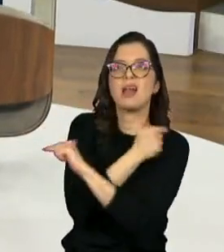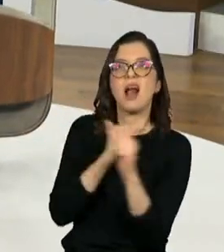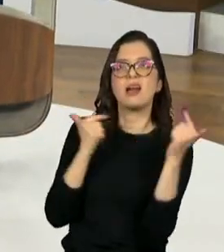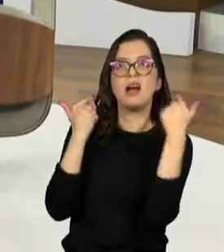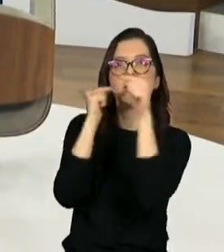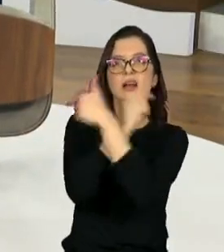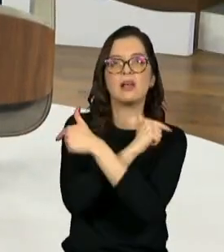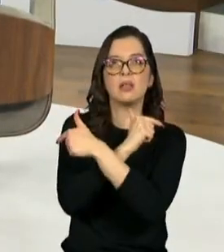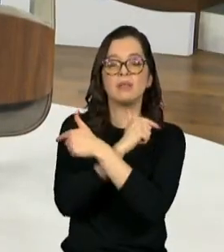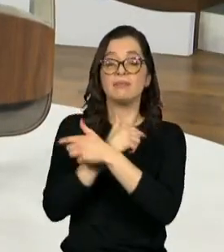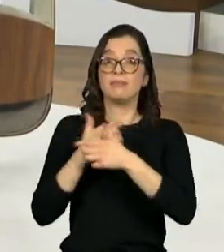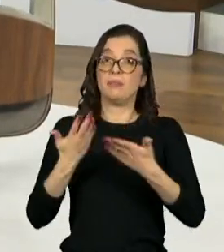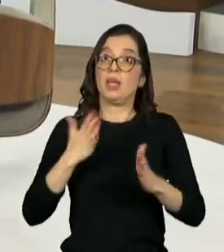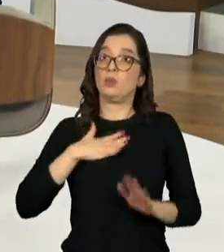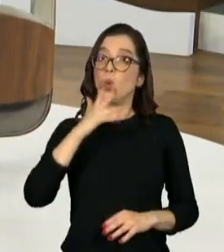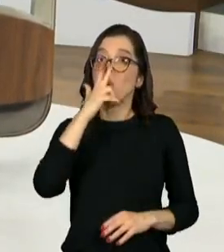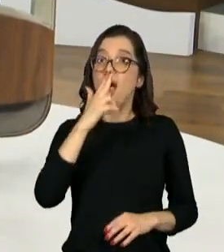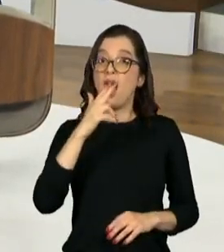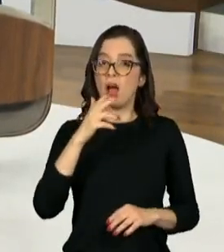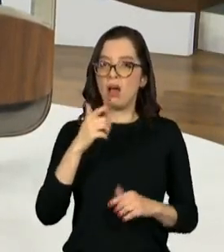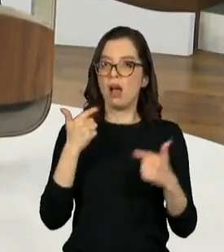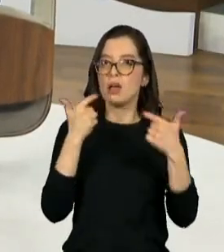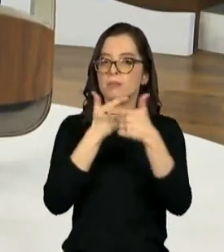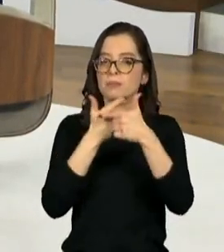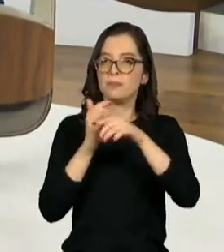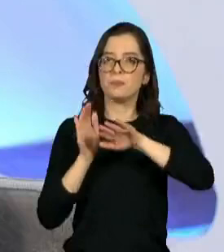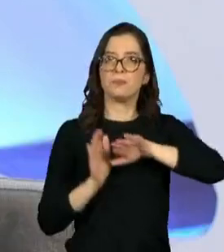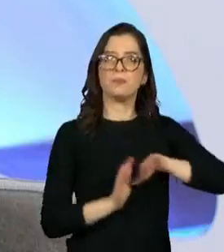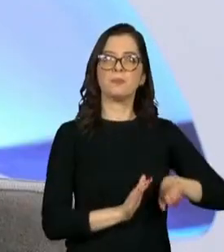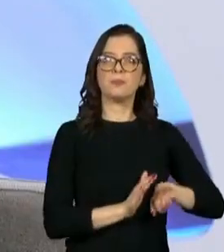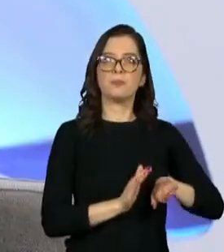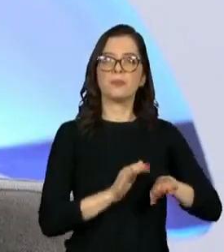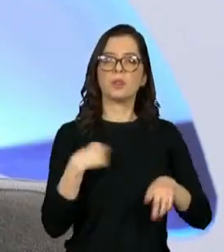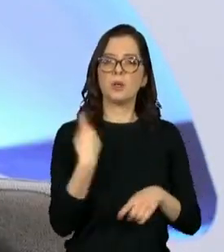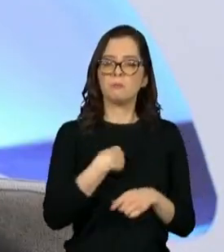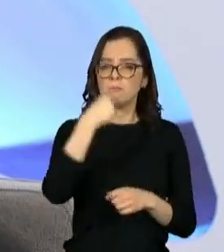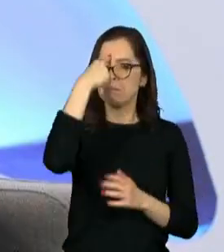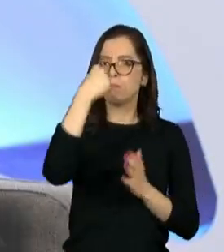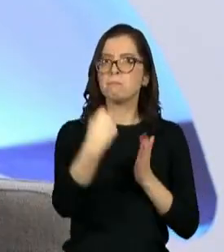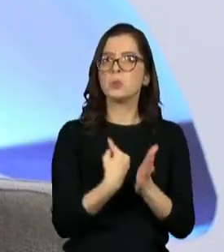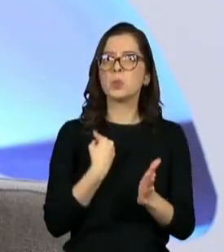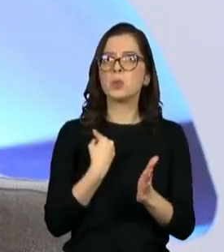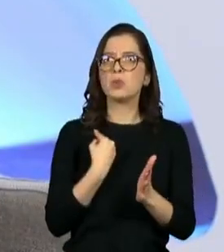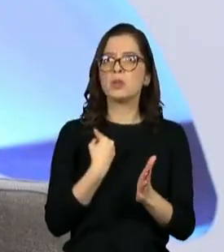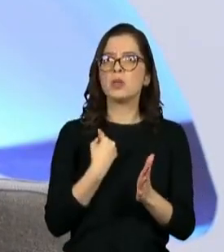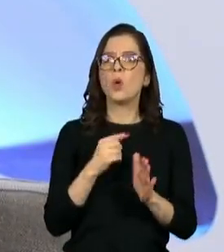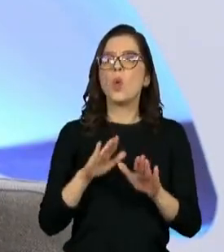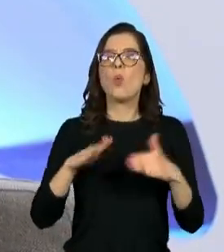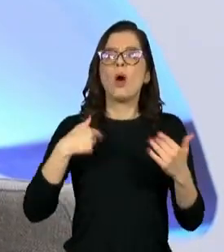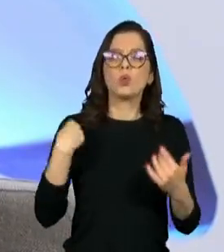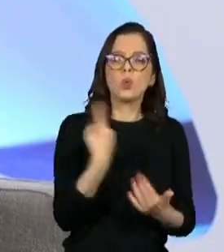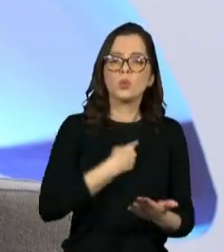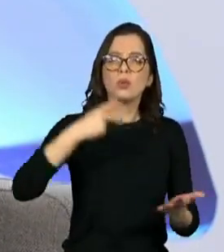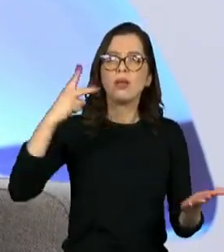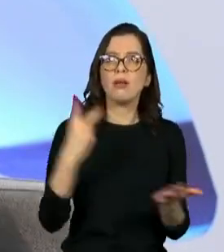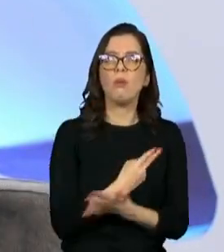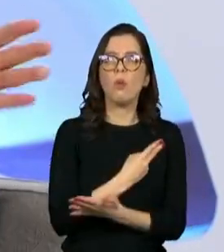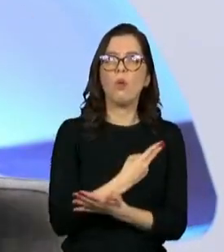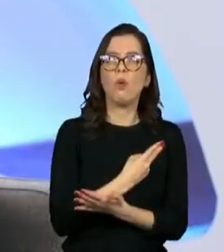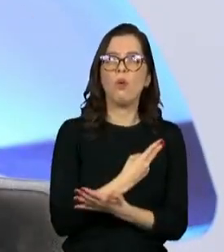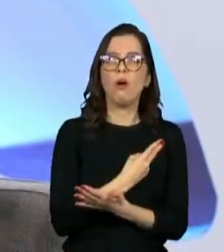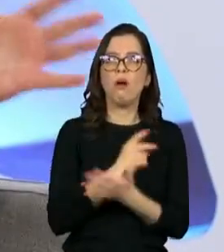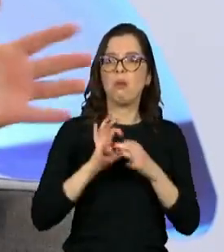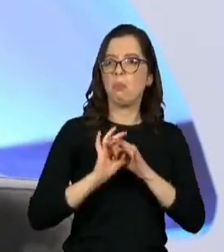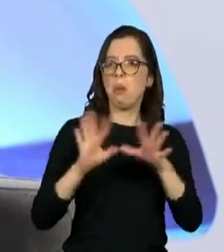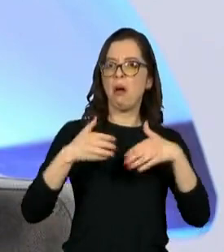that. But I think instead of laughing, we need to ask, what were our failures in the